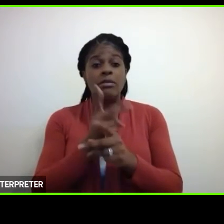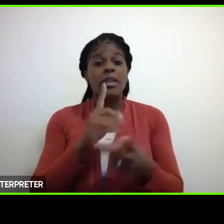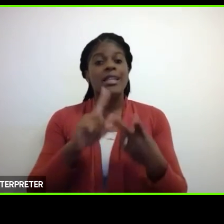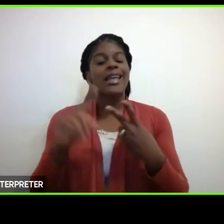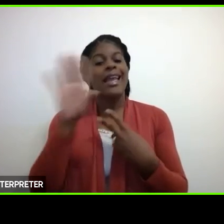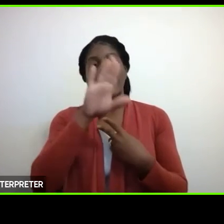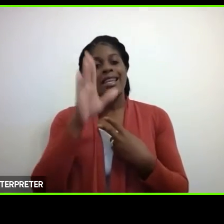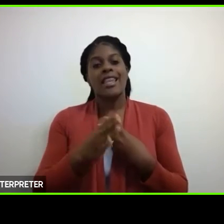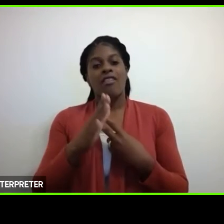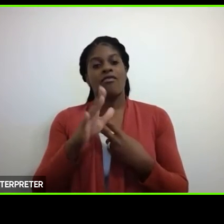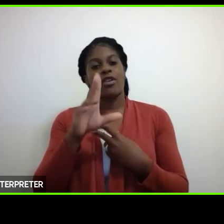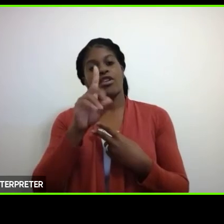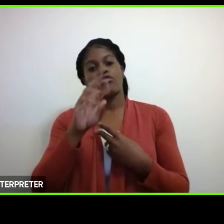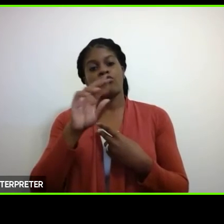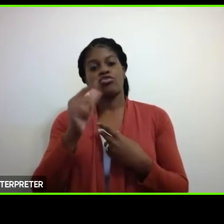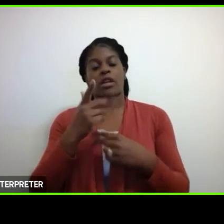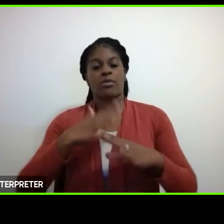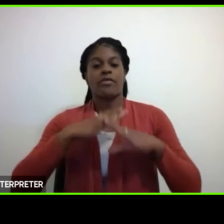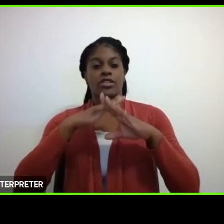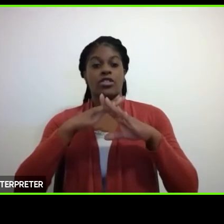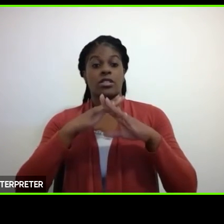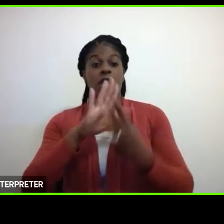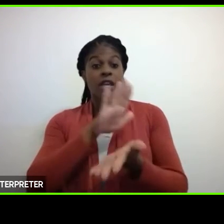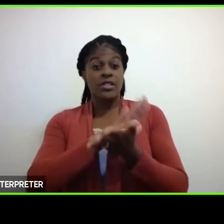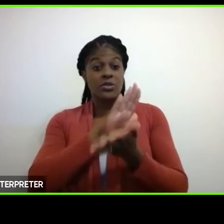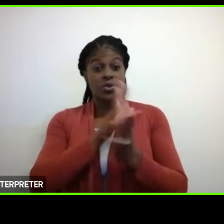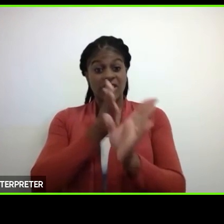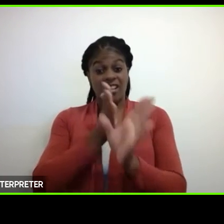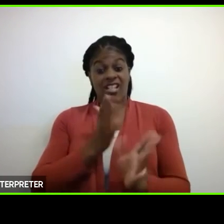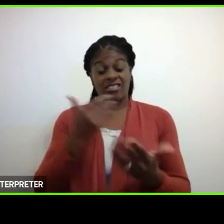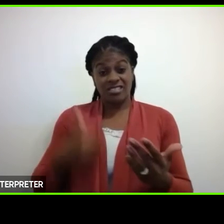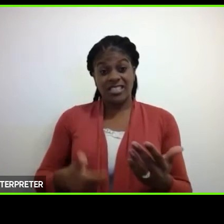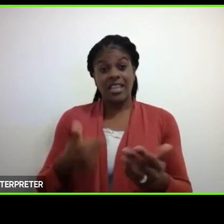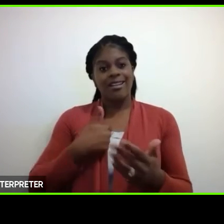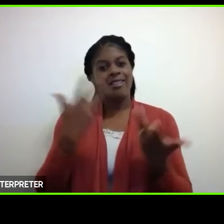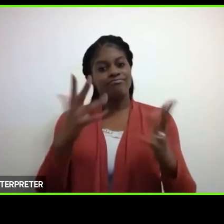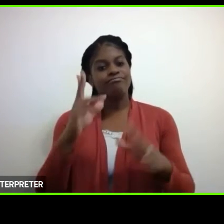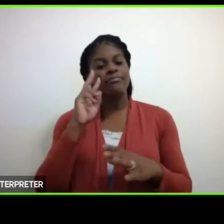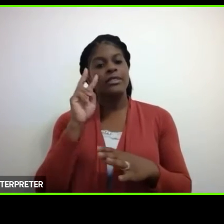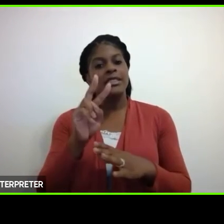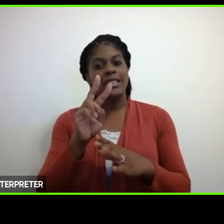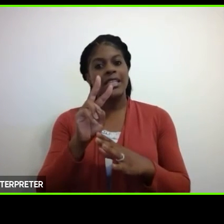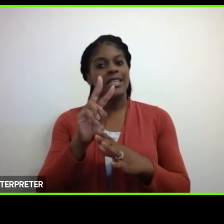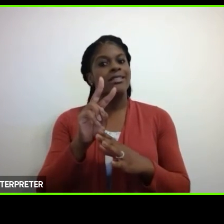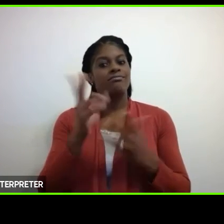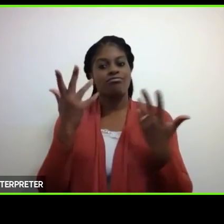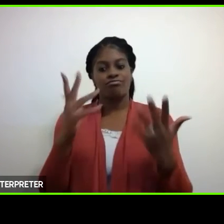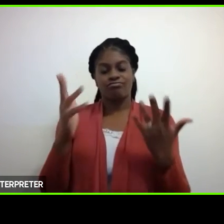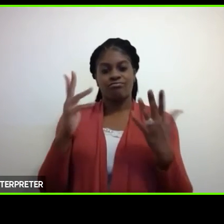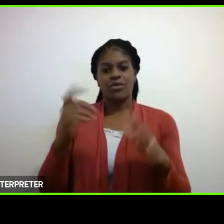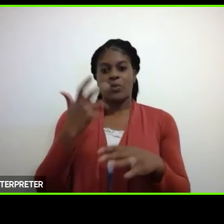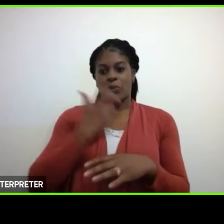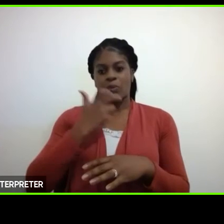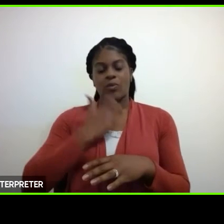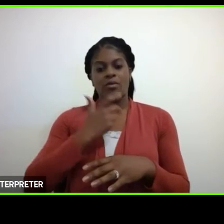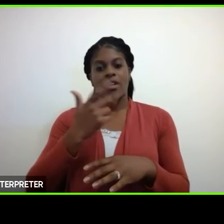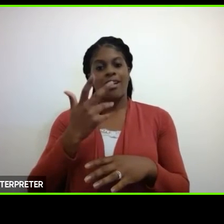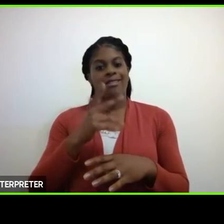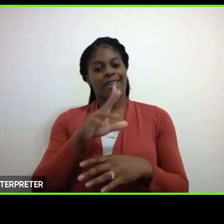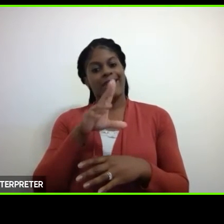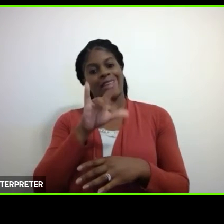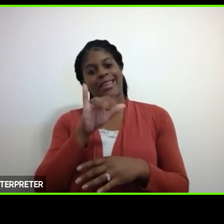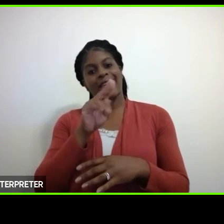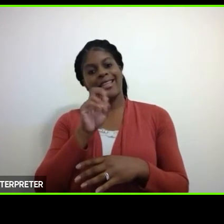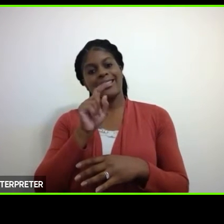never drug prevention. As a school psychologist, I have seen firsthand how institutional